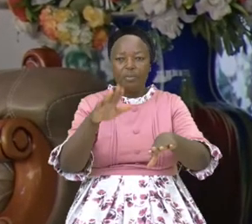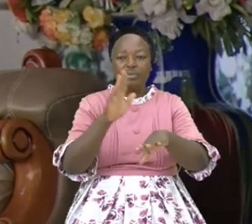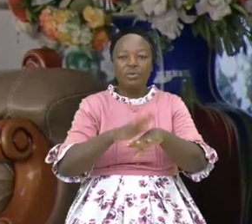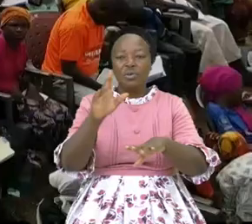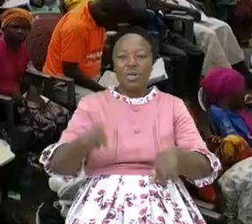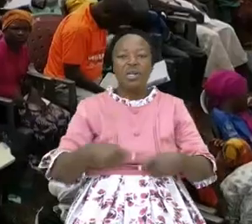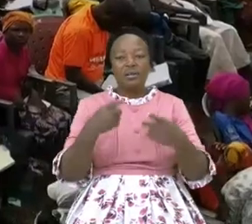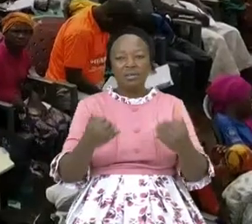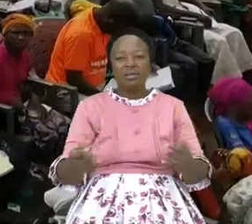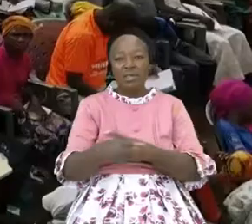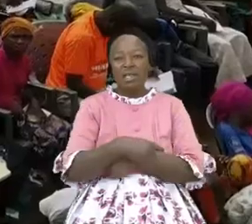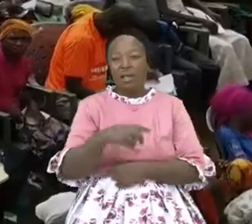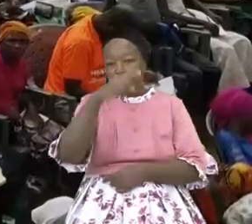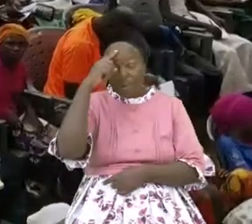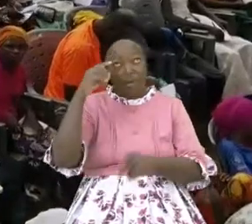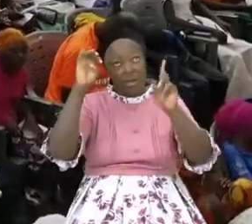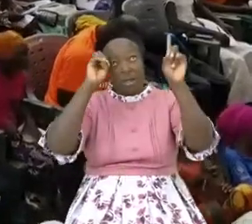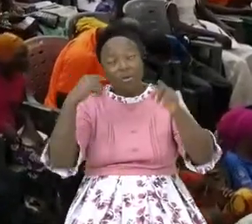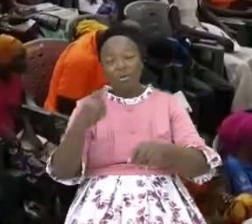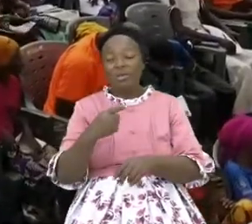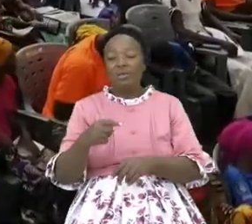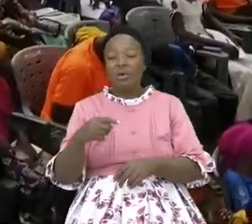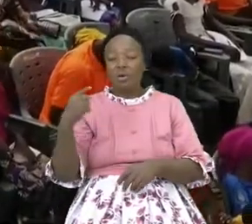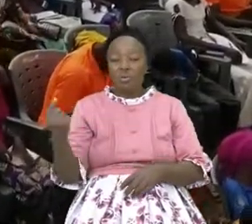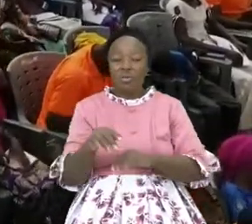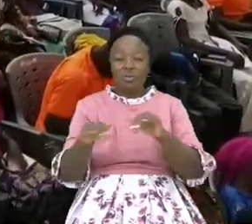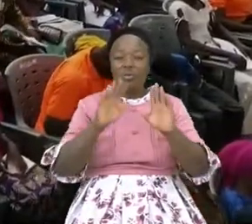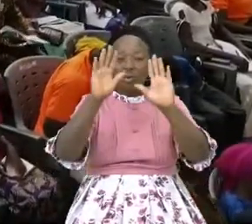today, because he only does wondrous things. And then